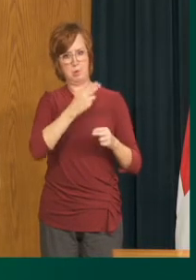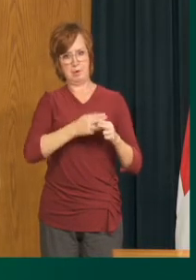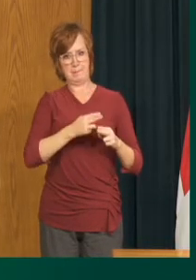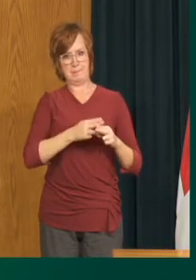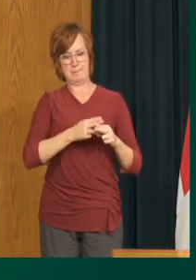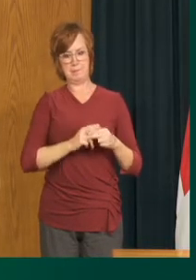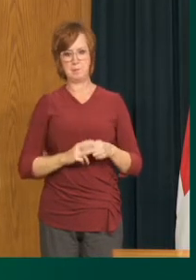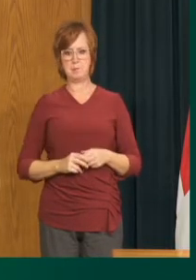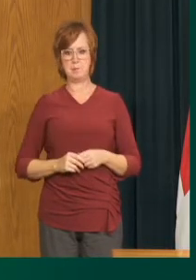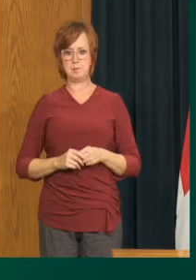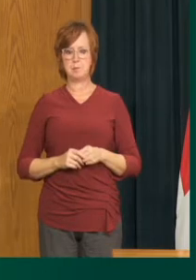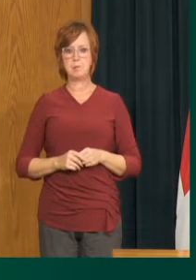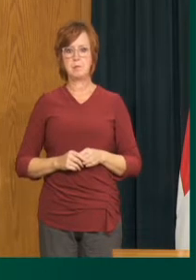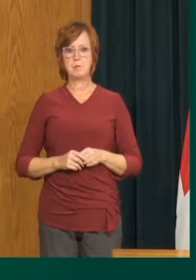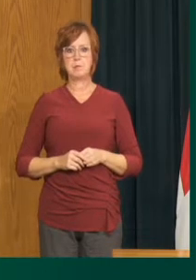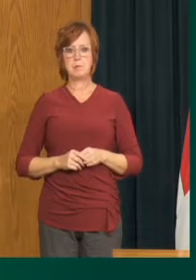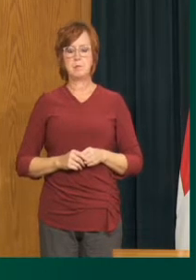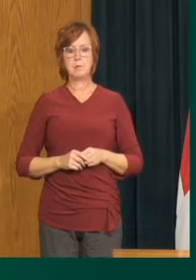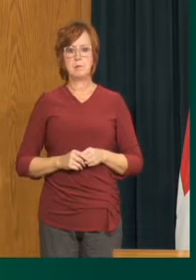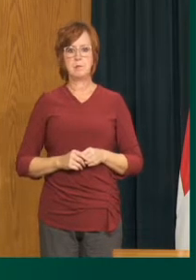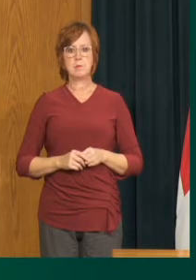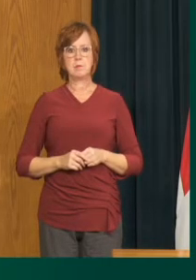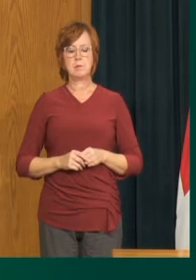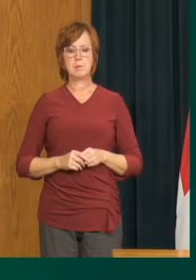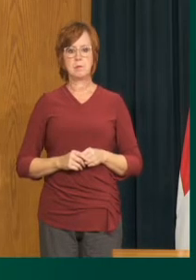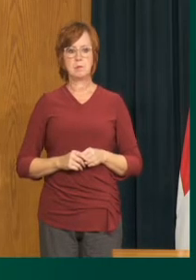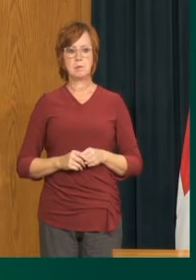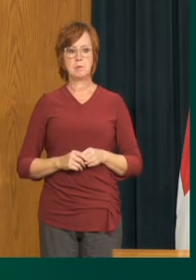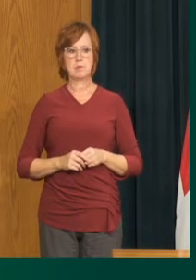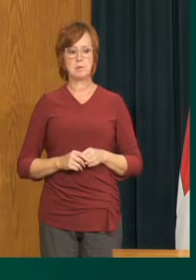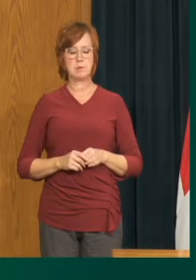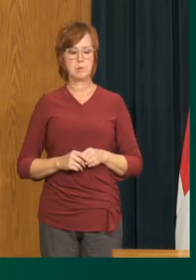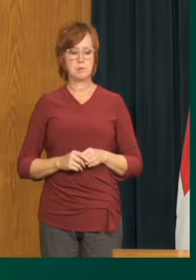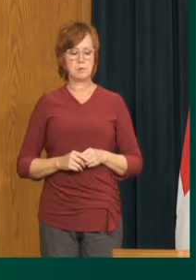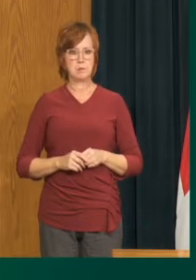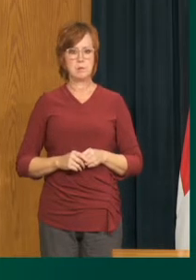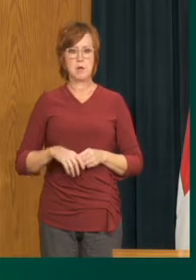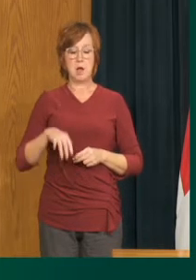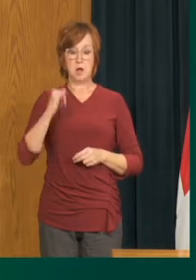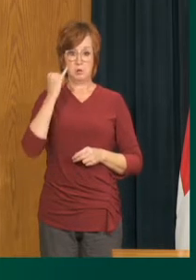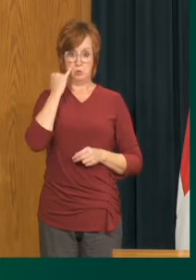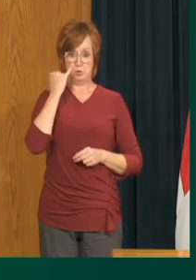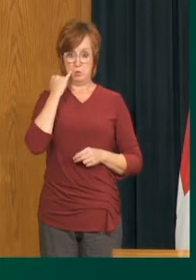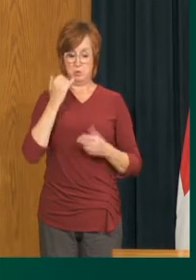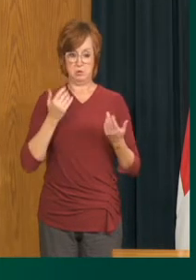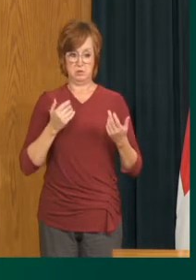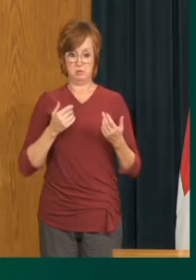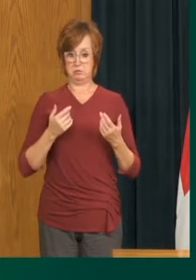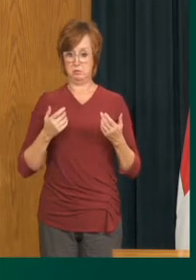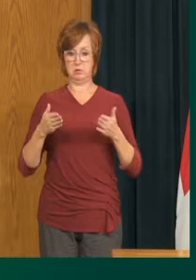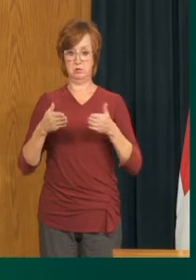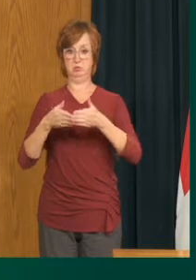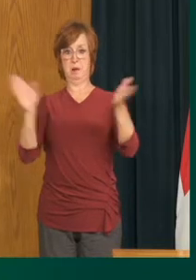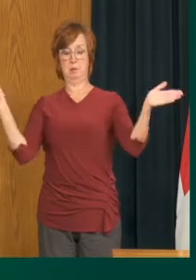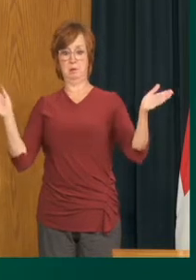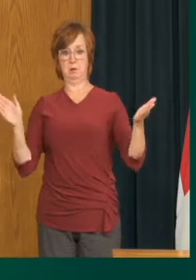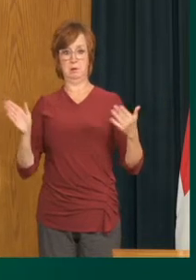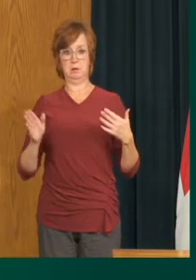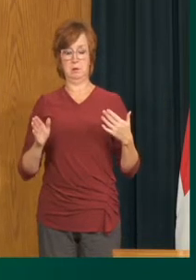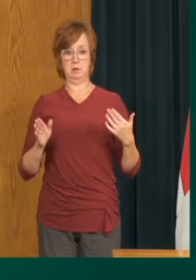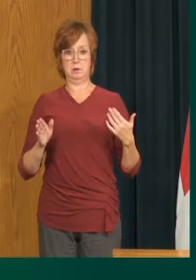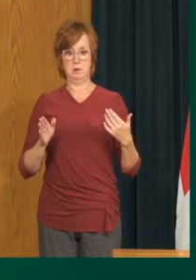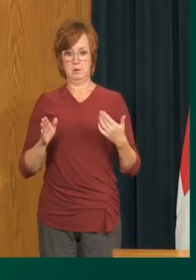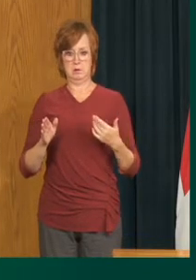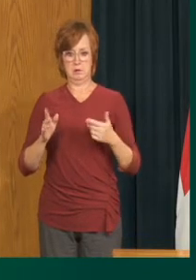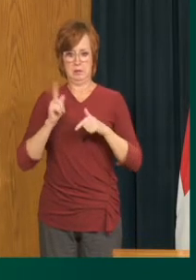of course, when a transmission happens in an event, in a place where you can't track everyone, then of course a public service